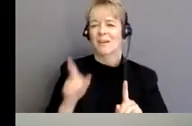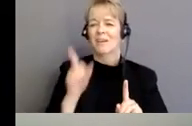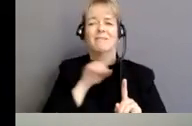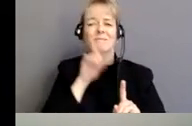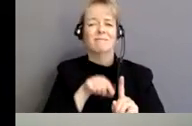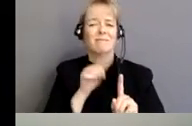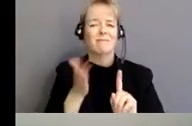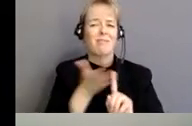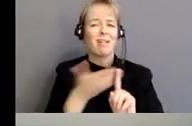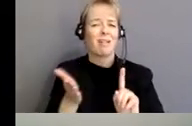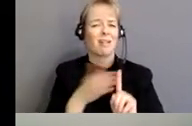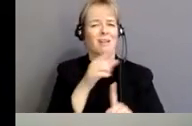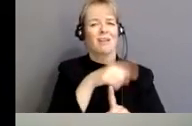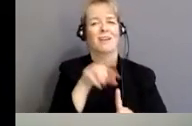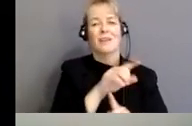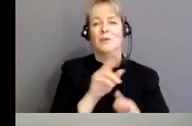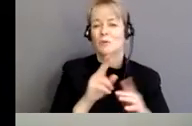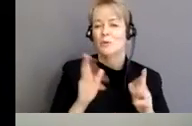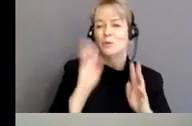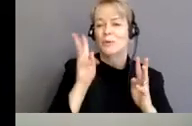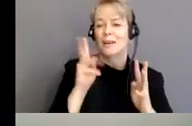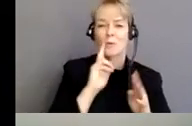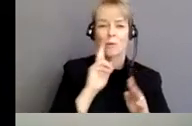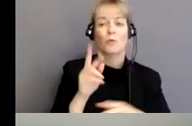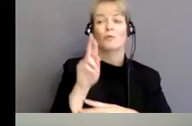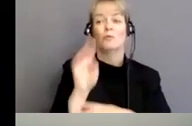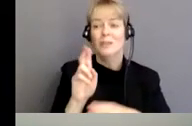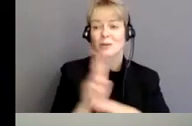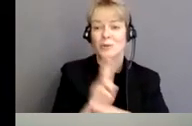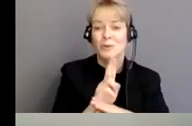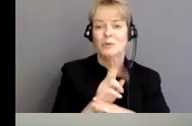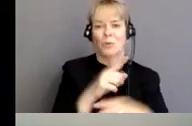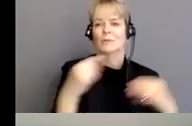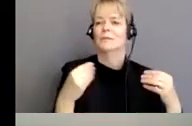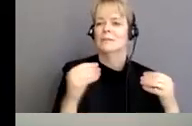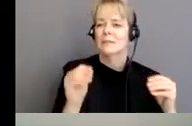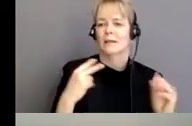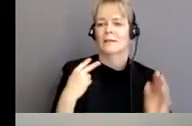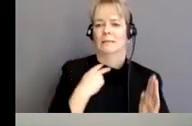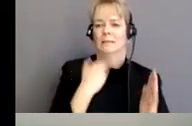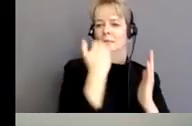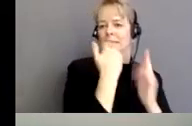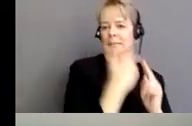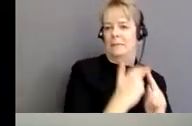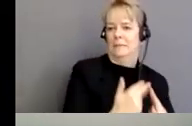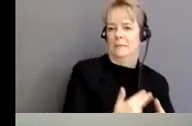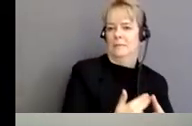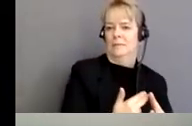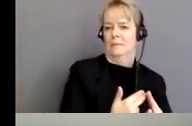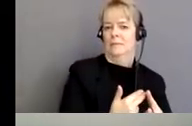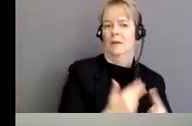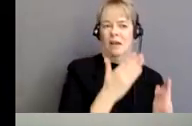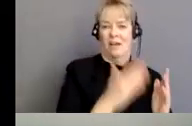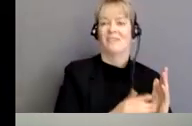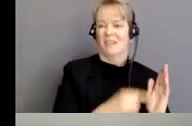victims, people who have bought into investment scams. And they often will approach fraud victims after the